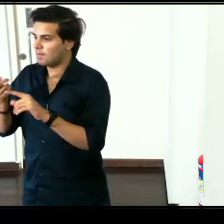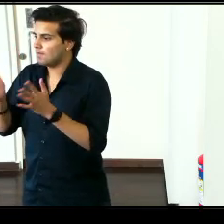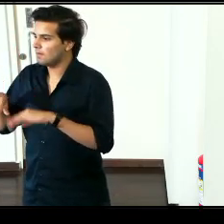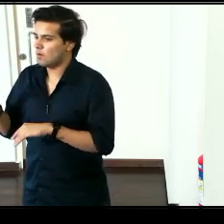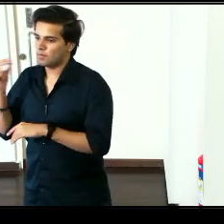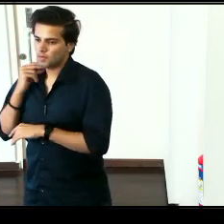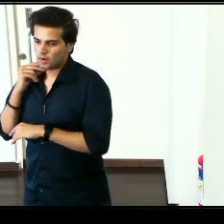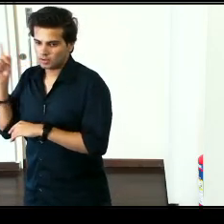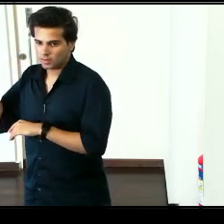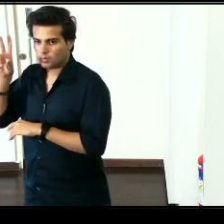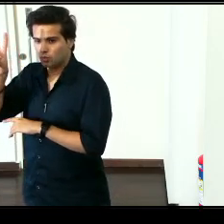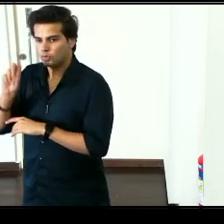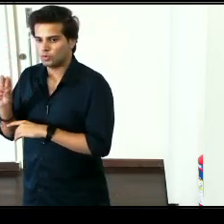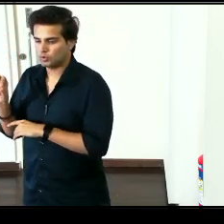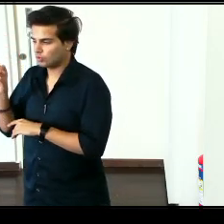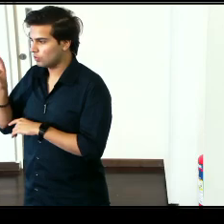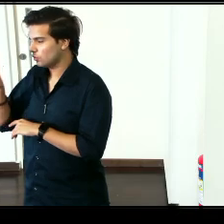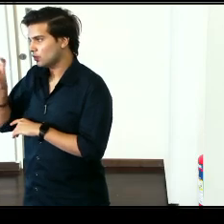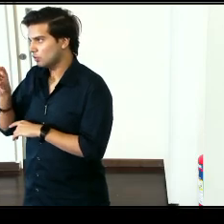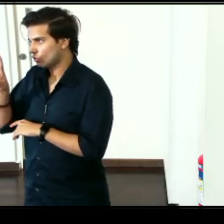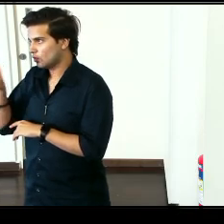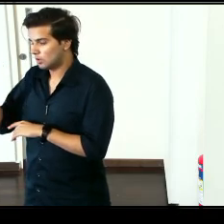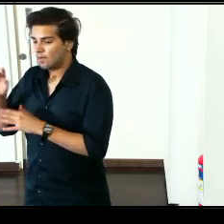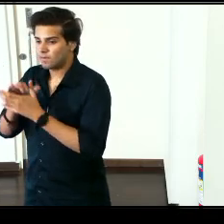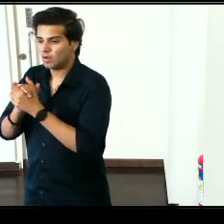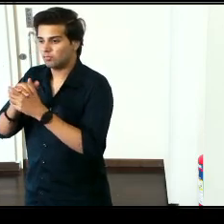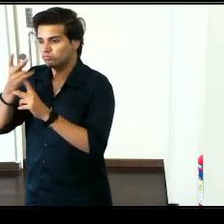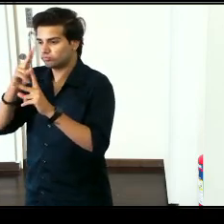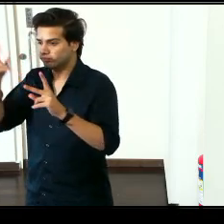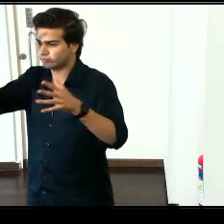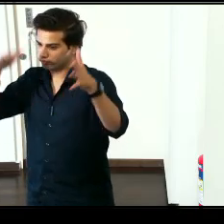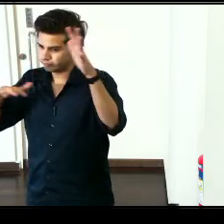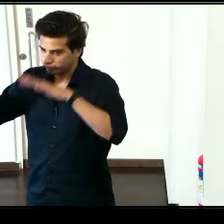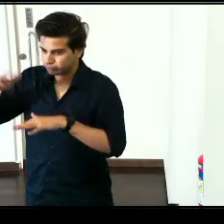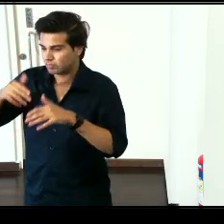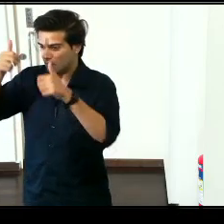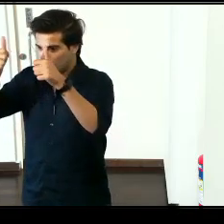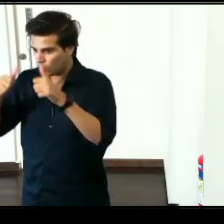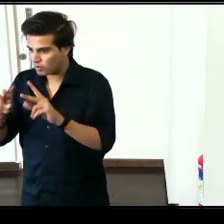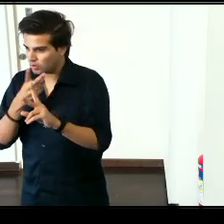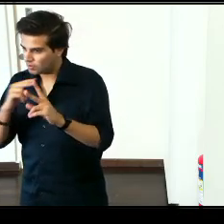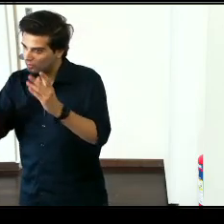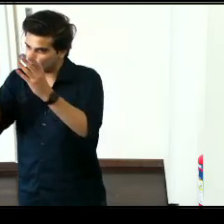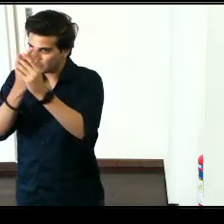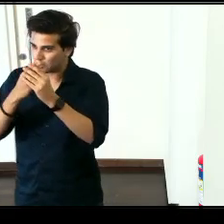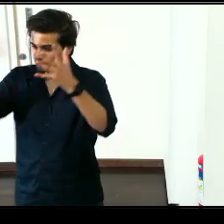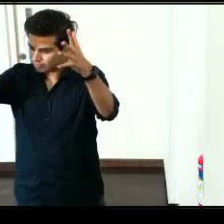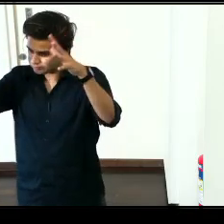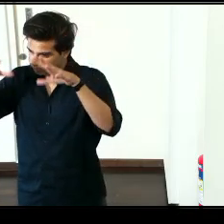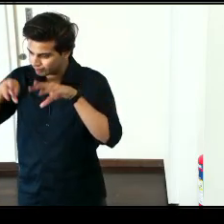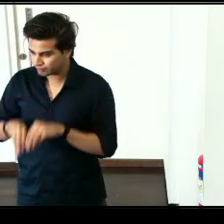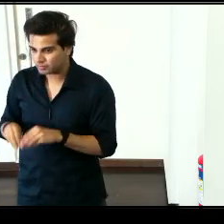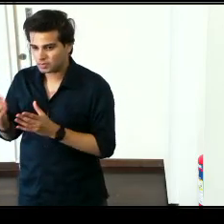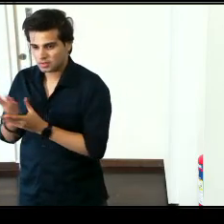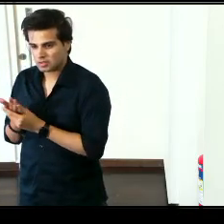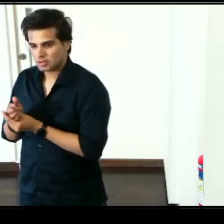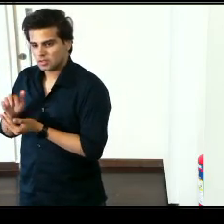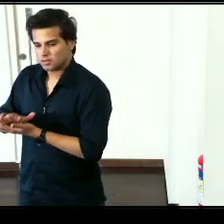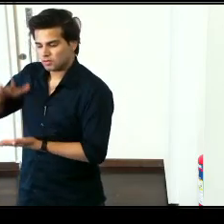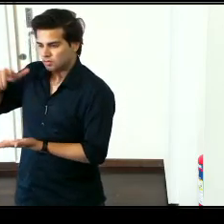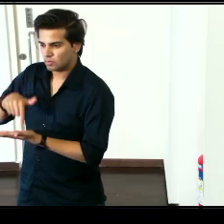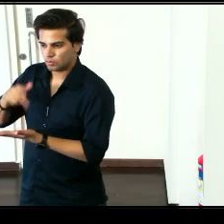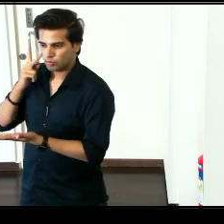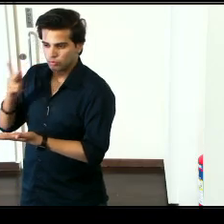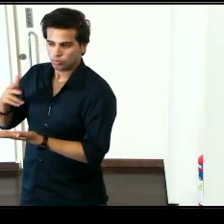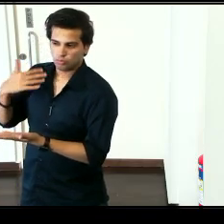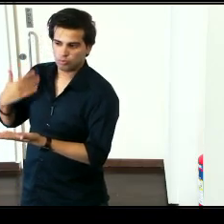And friends from all over the country sent us posters and photographs and so on, and it was such